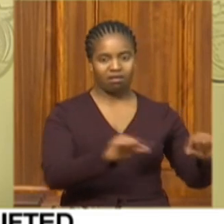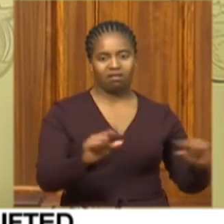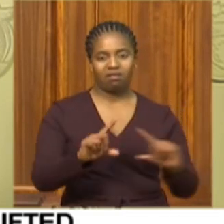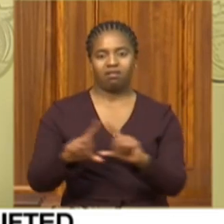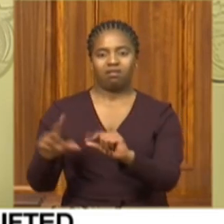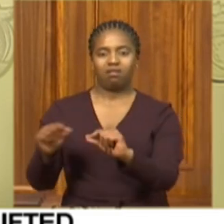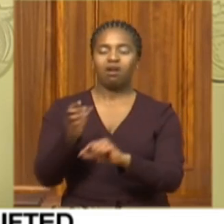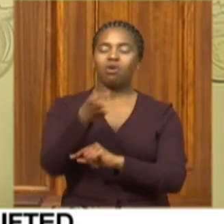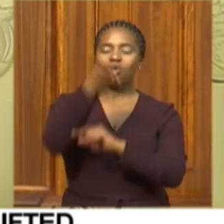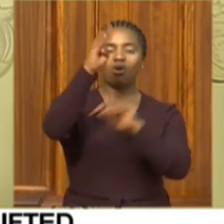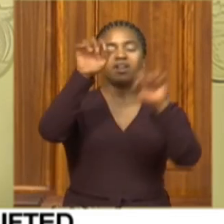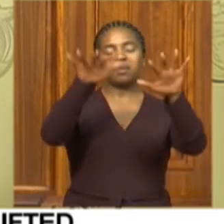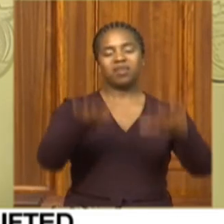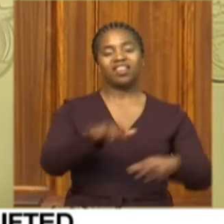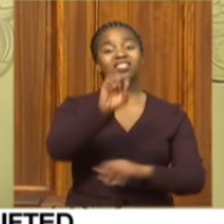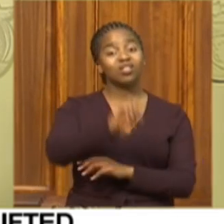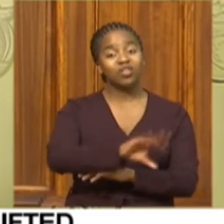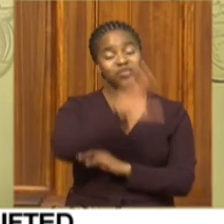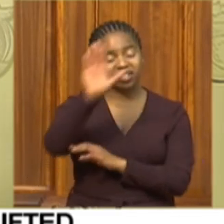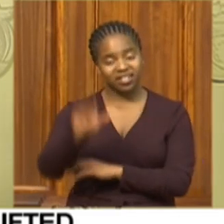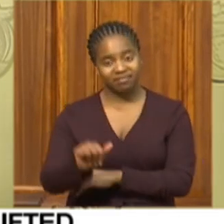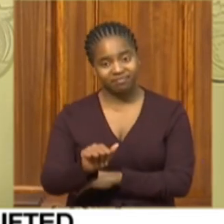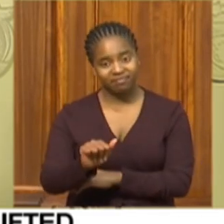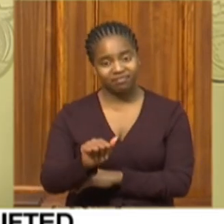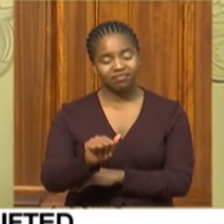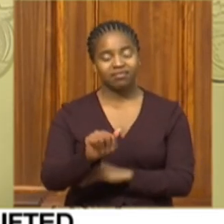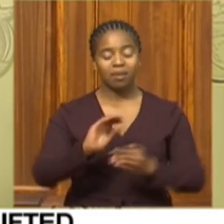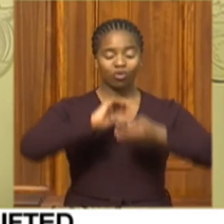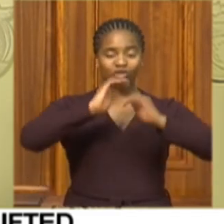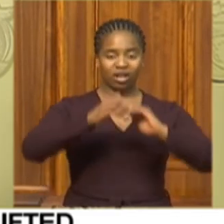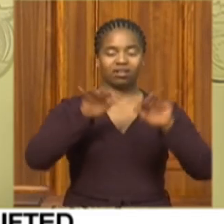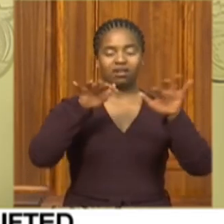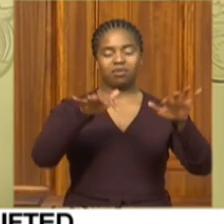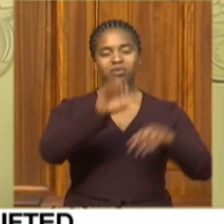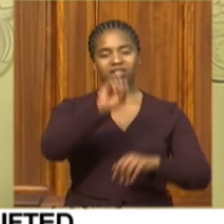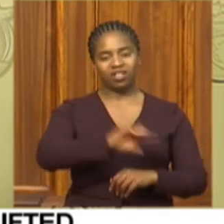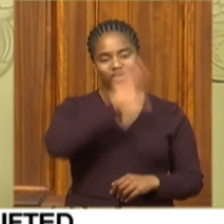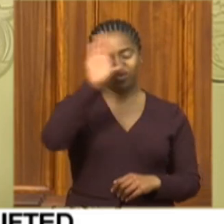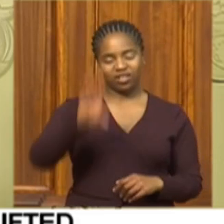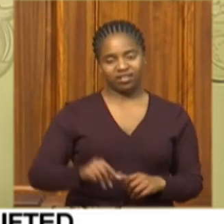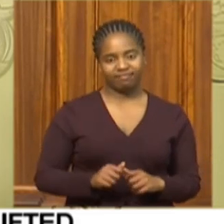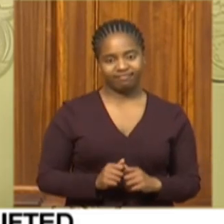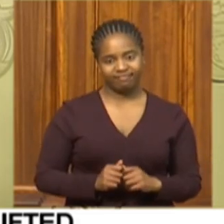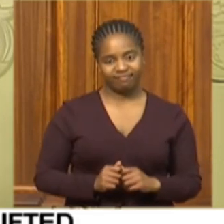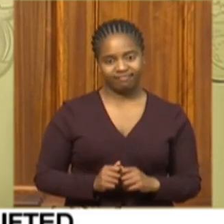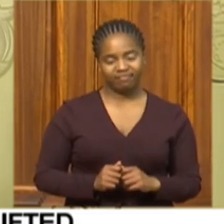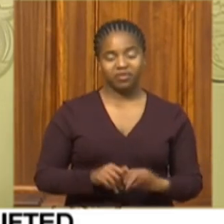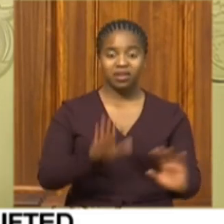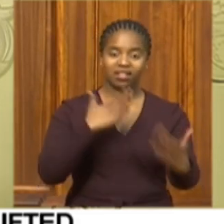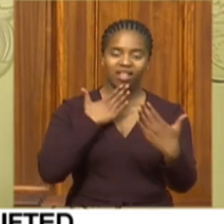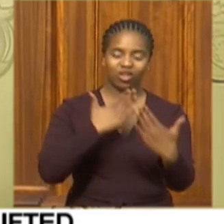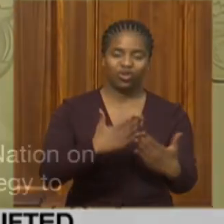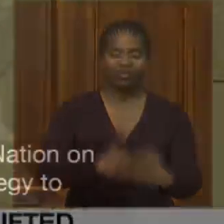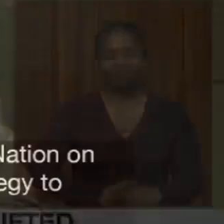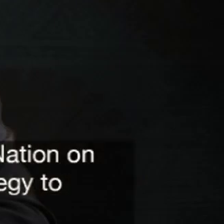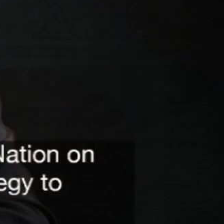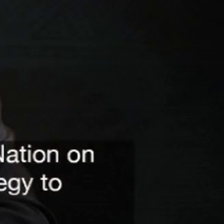May God bless South Africa and protect her people. I thank you.